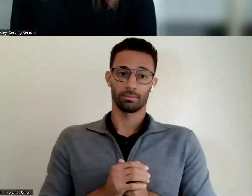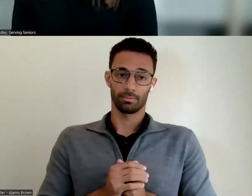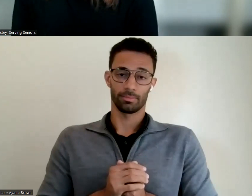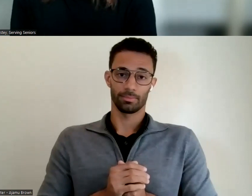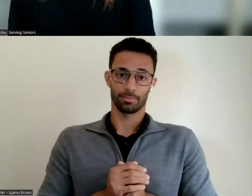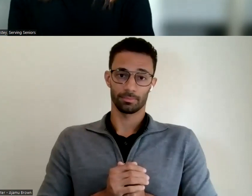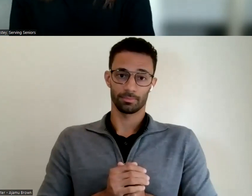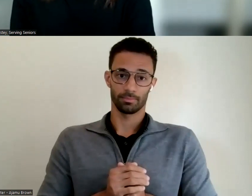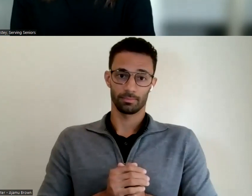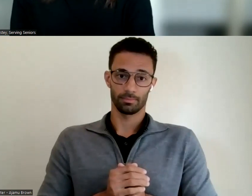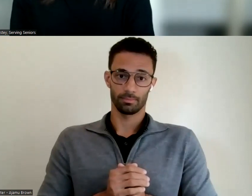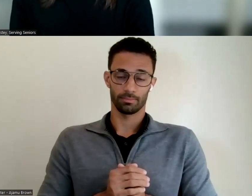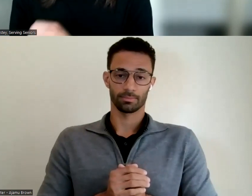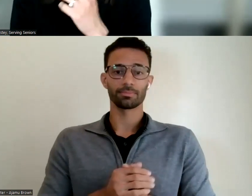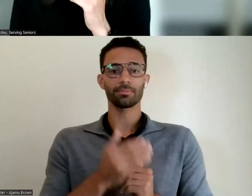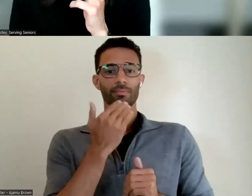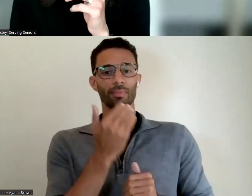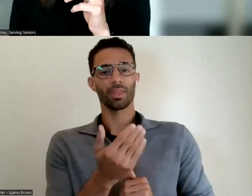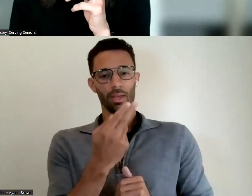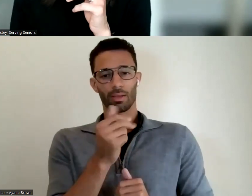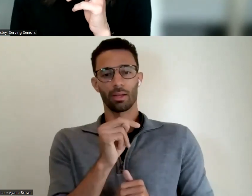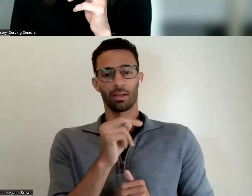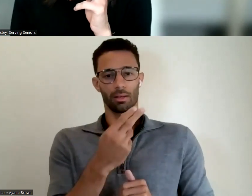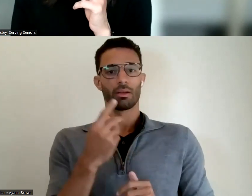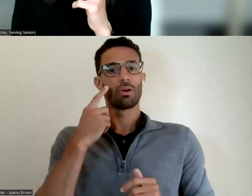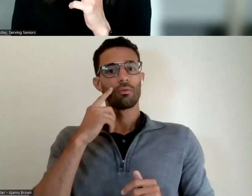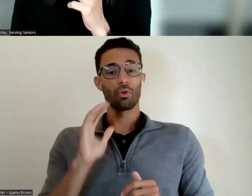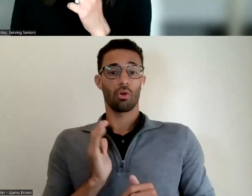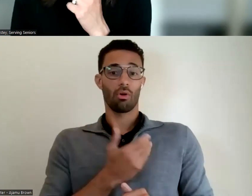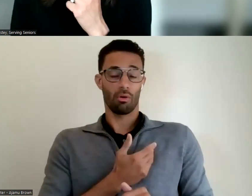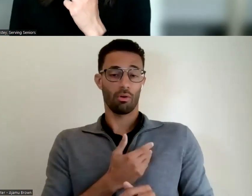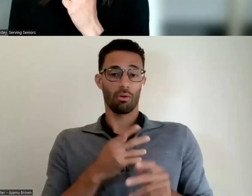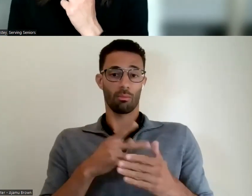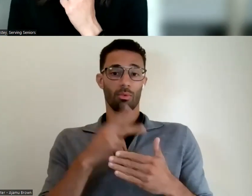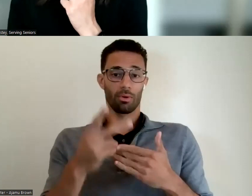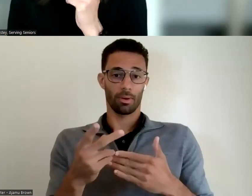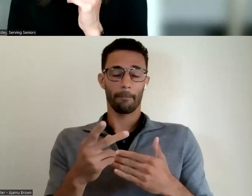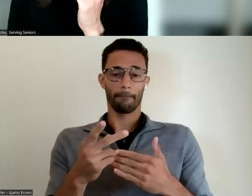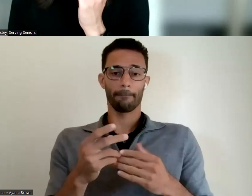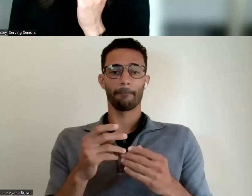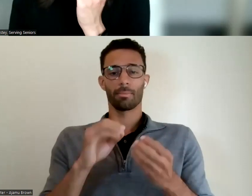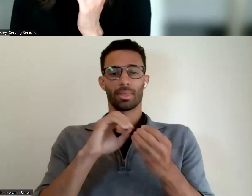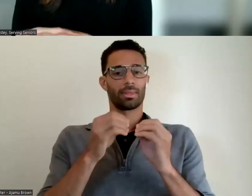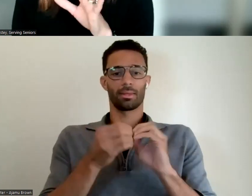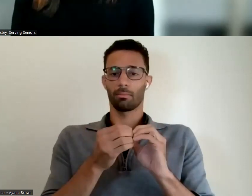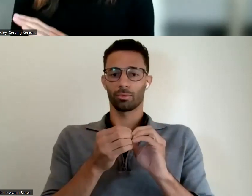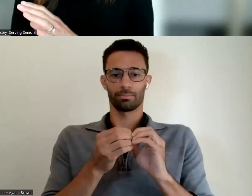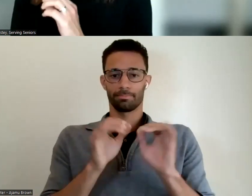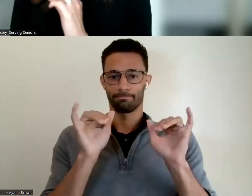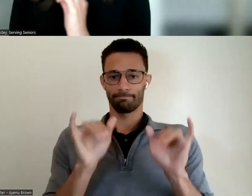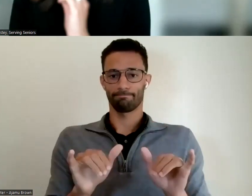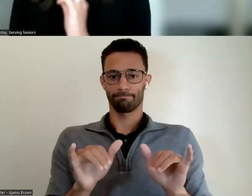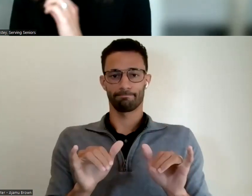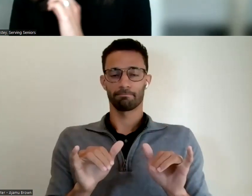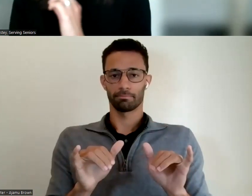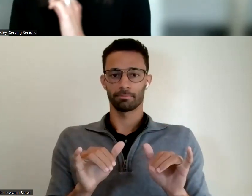Thanks, Hannah. So for our programs, they are fixed amounts. Frankly, I think if anything,